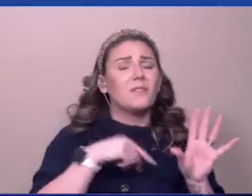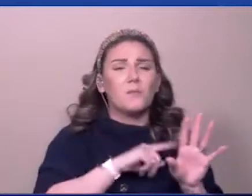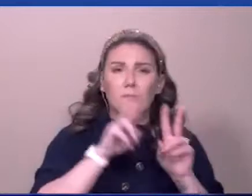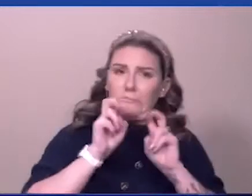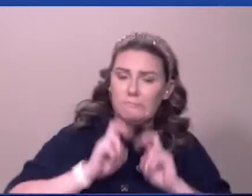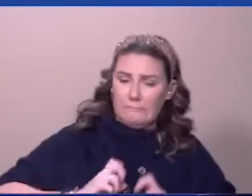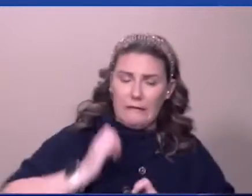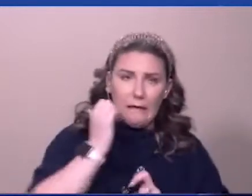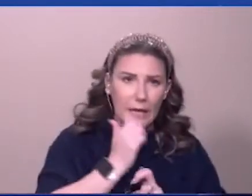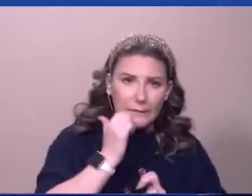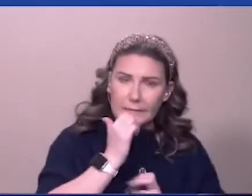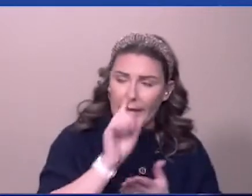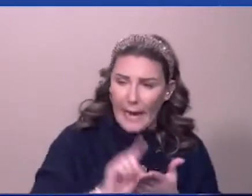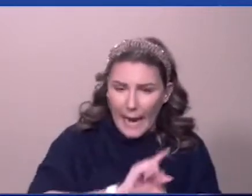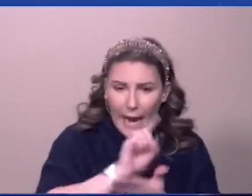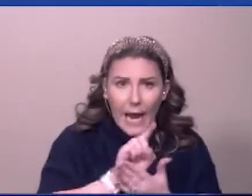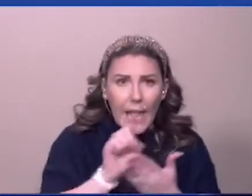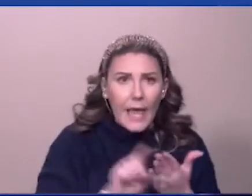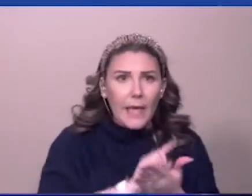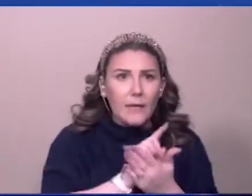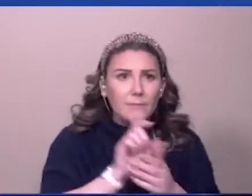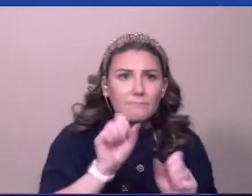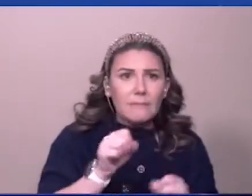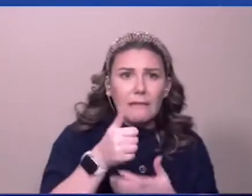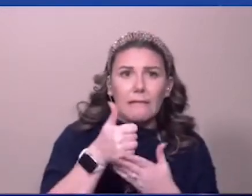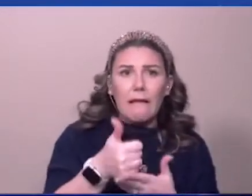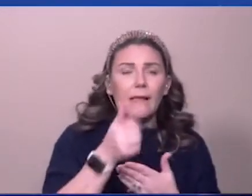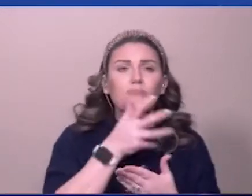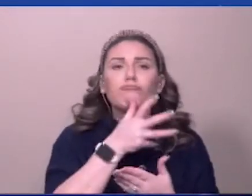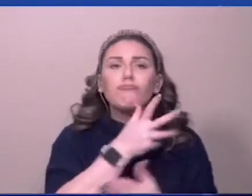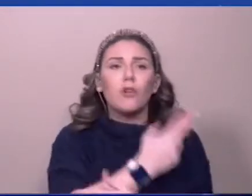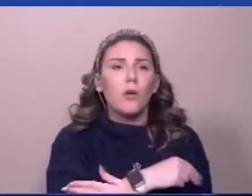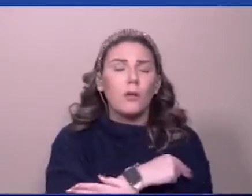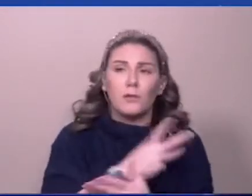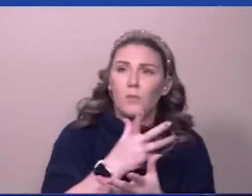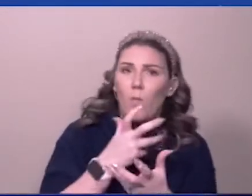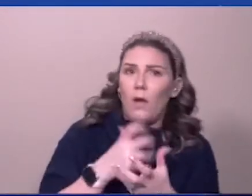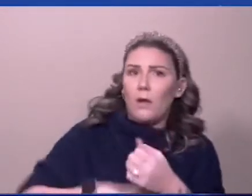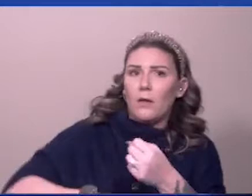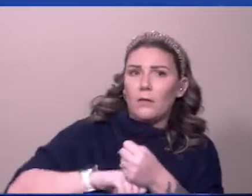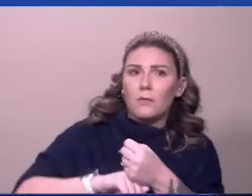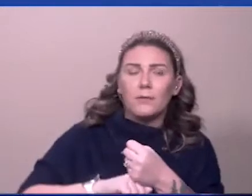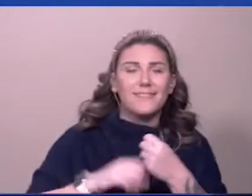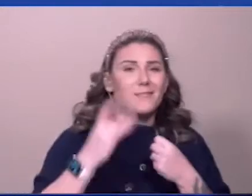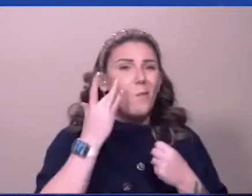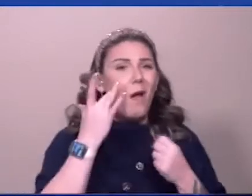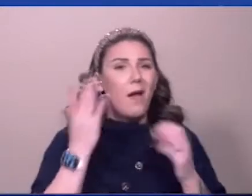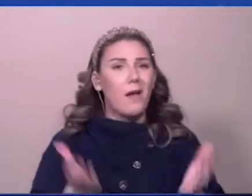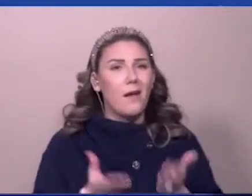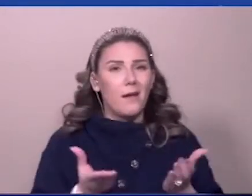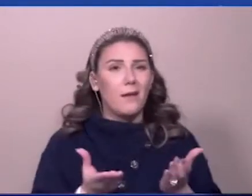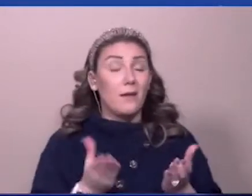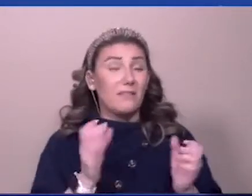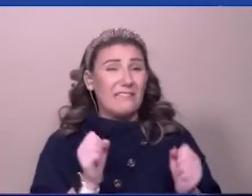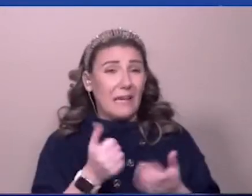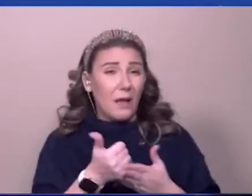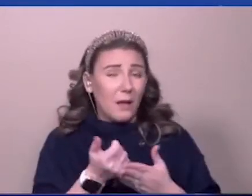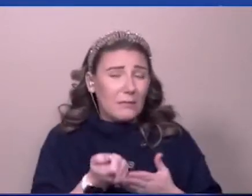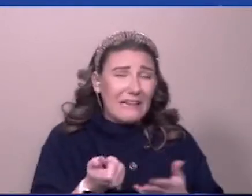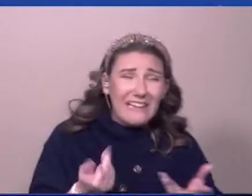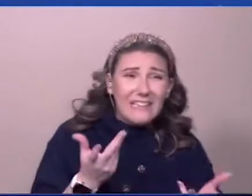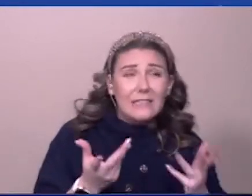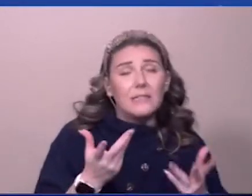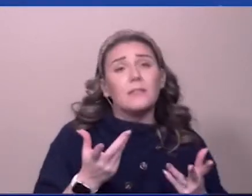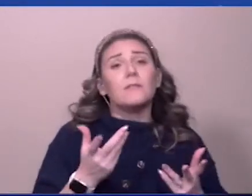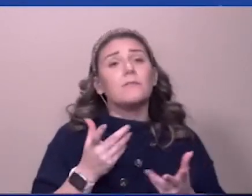hour by hour, the ability to help the rural hospitals. We want to be there for them. That's why we're here. And we've been able to help a little bit. And we've been